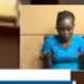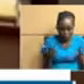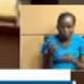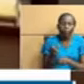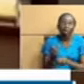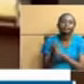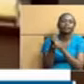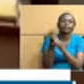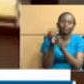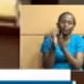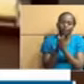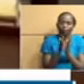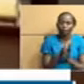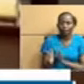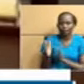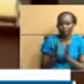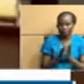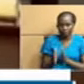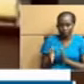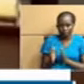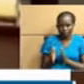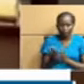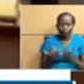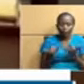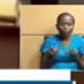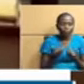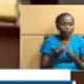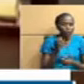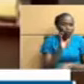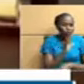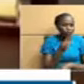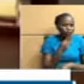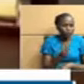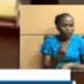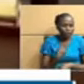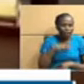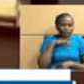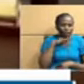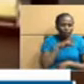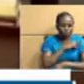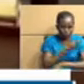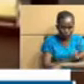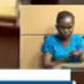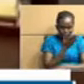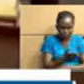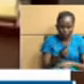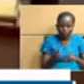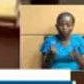budget and planning. I know the Commissioner did say that there are adequate resources, but the problem is